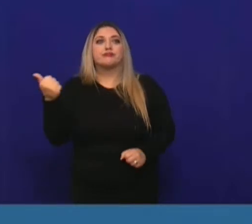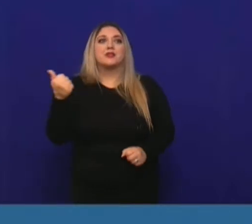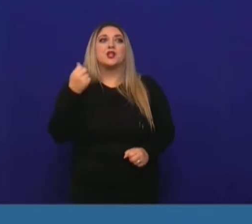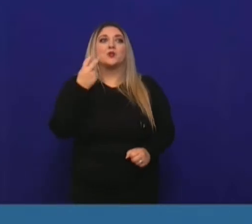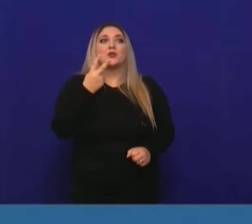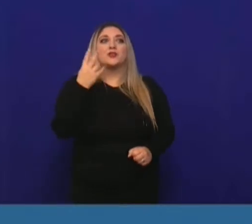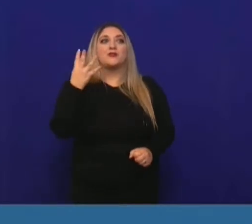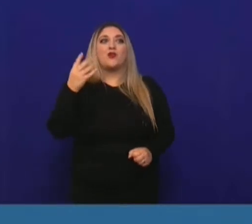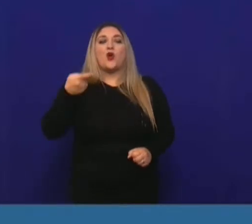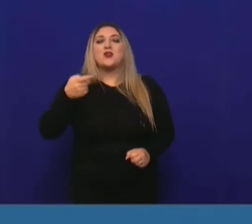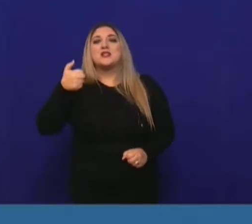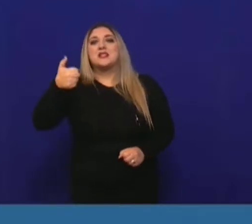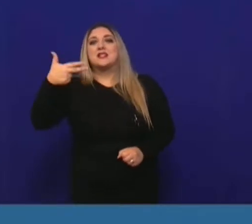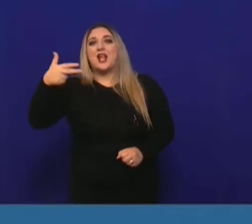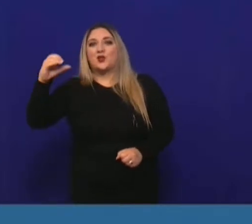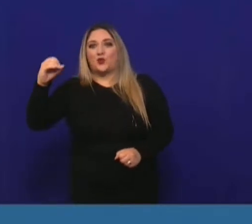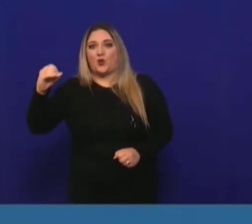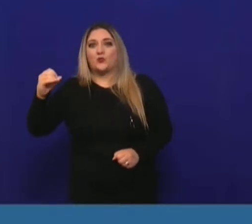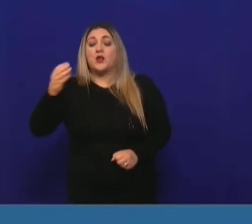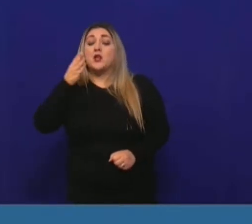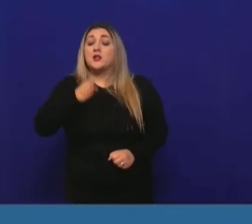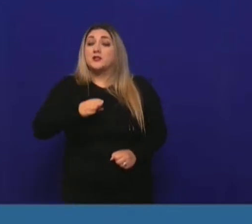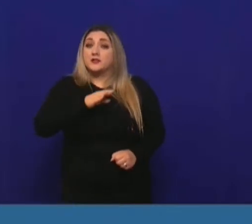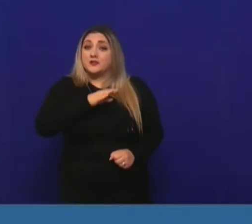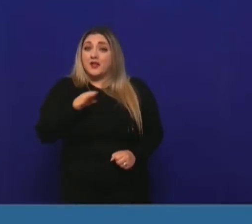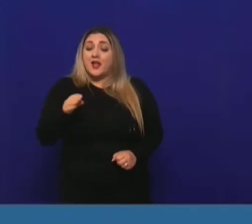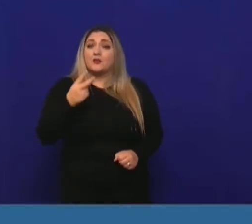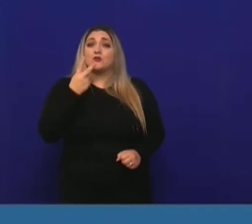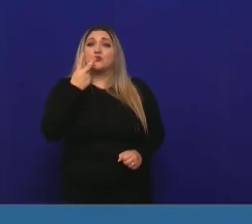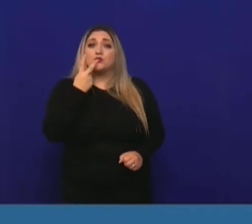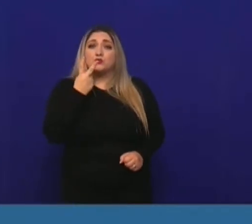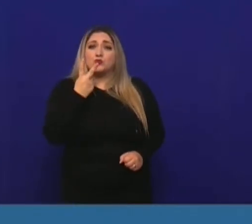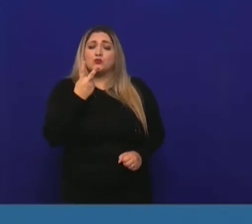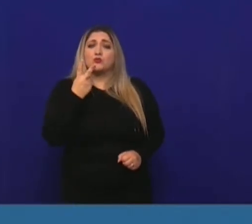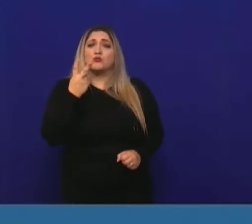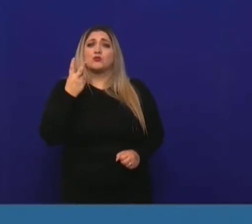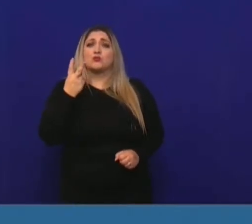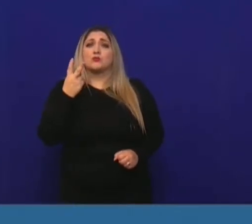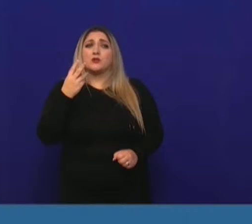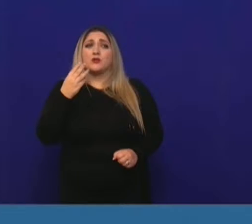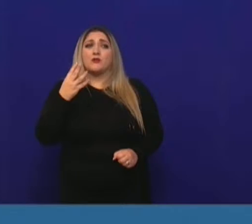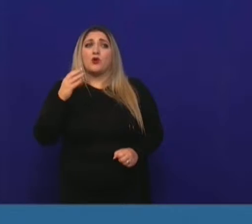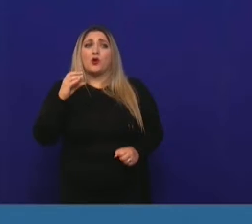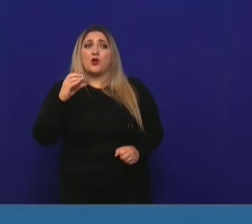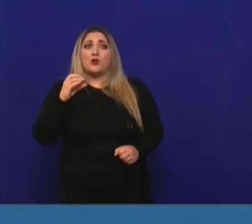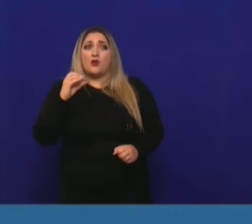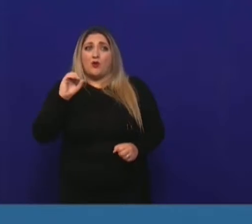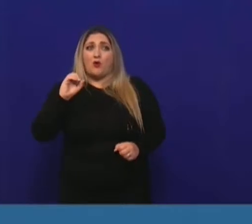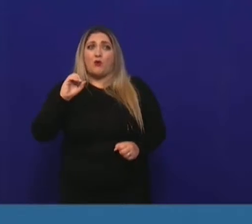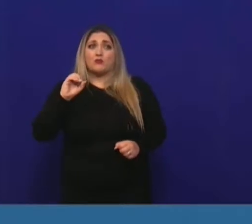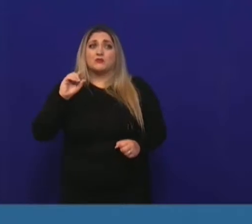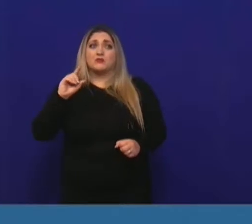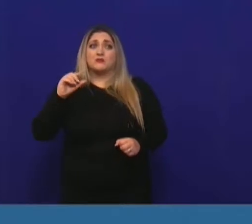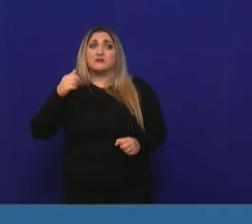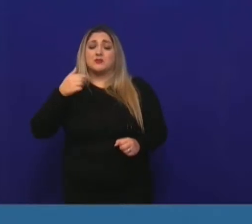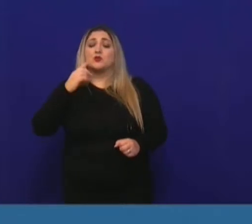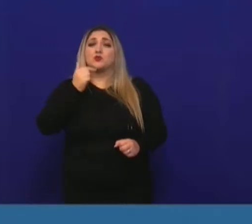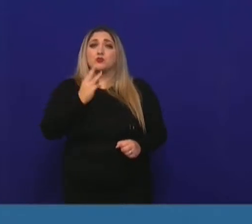14,626. We had further deaths, a total of 264 deaths since the beginning of the pandemic, and this leaves us with